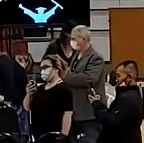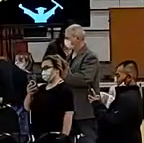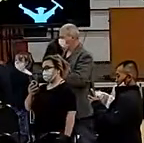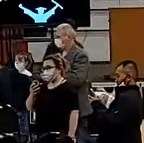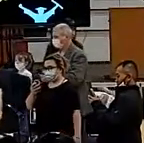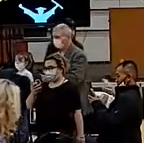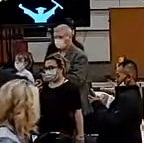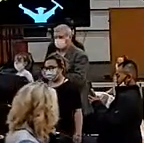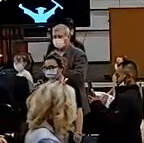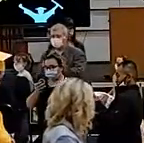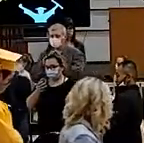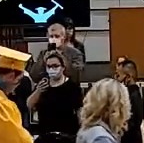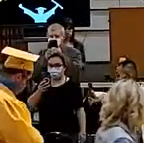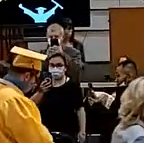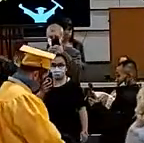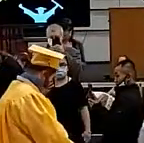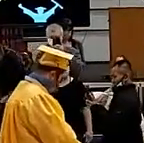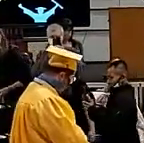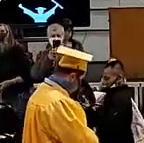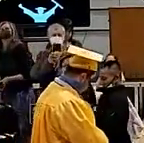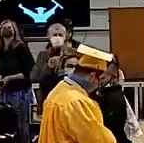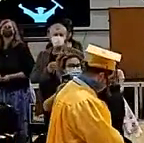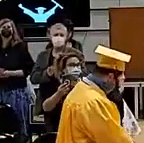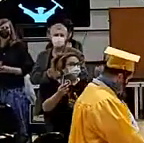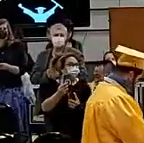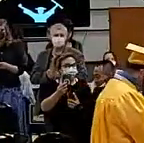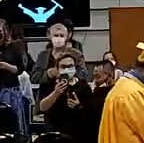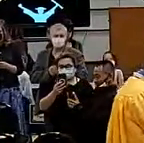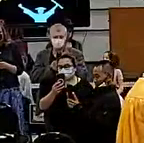So he is walking to the center of the room.